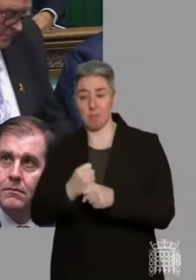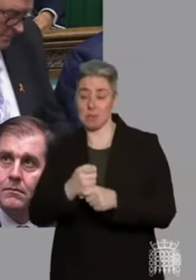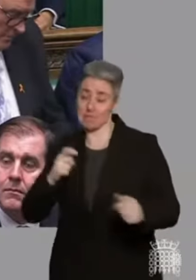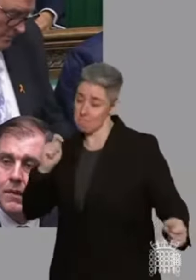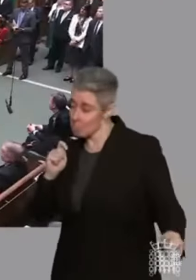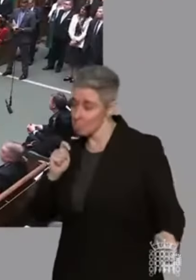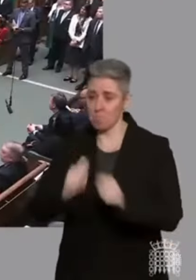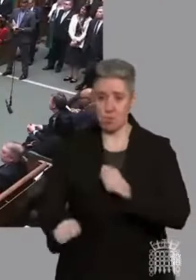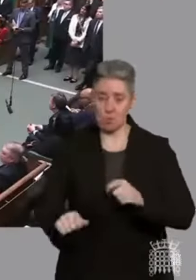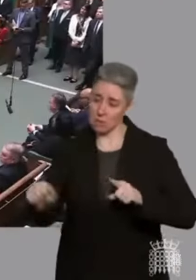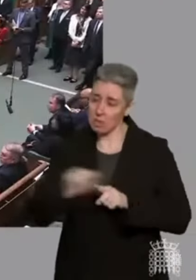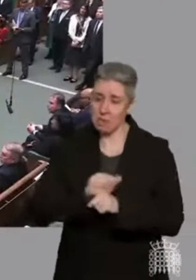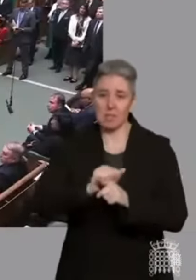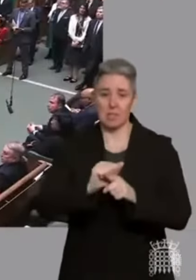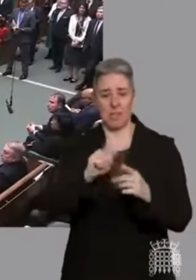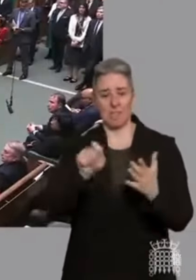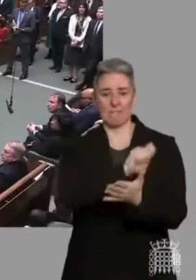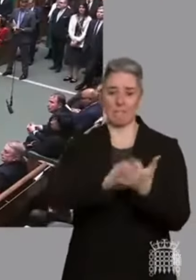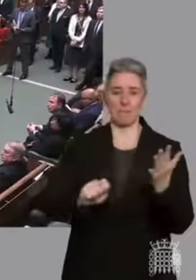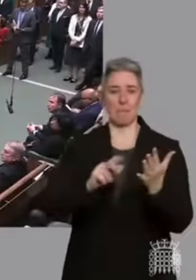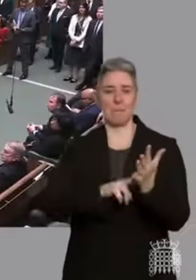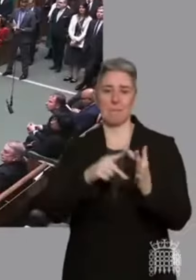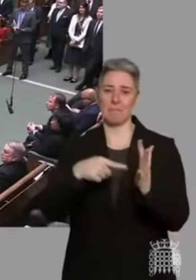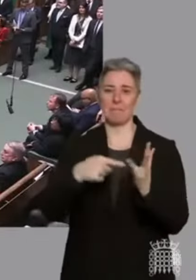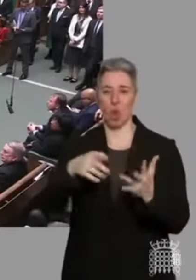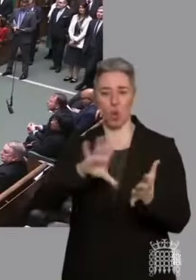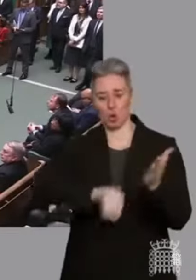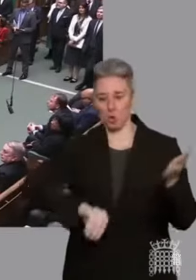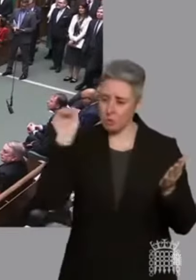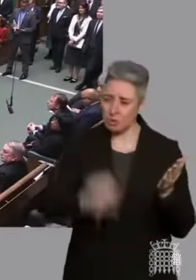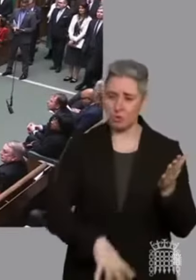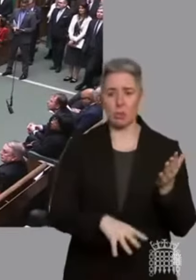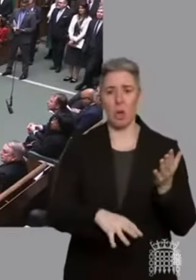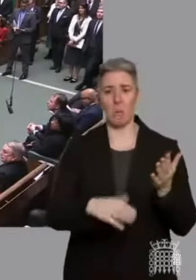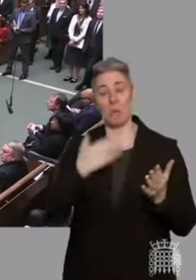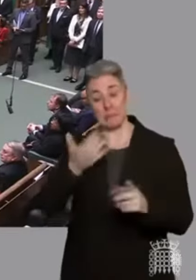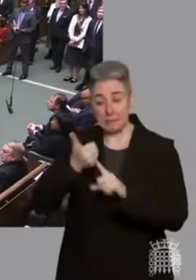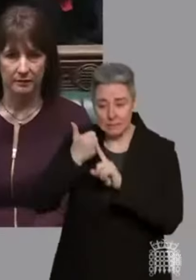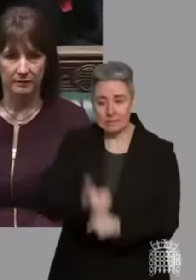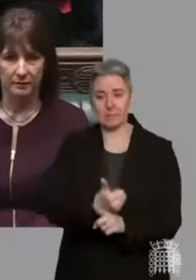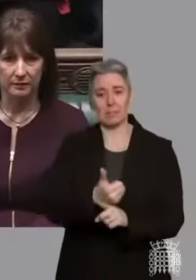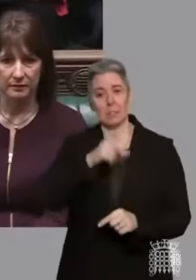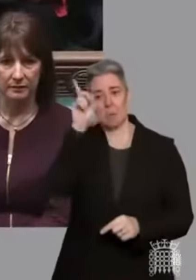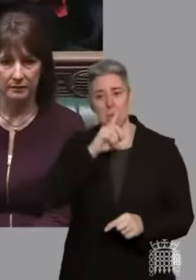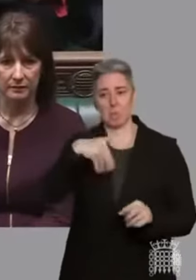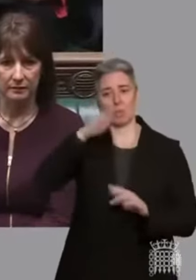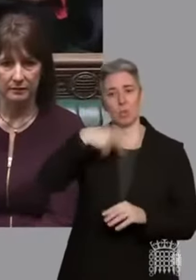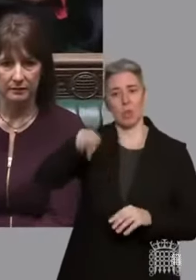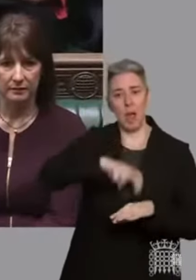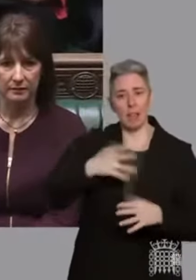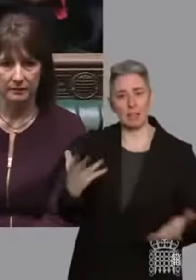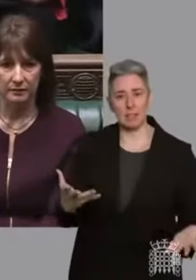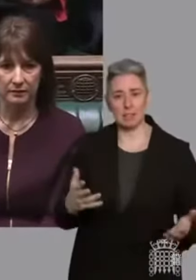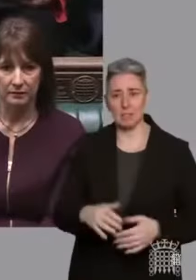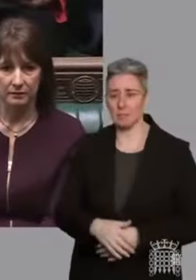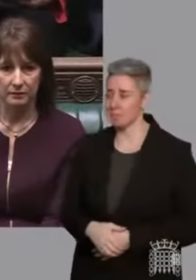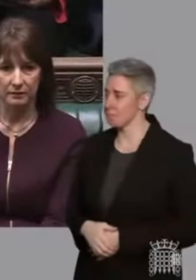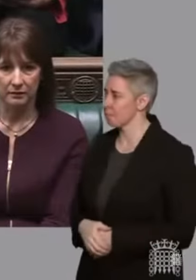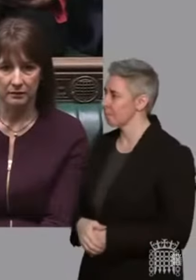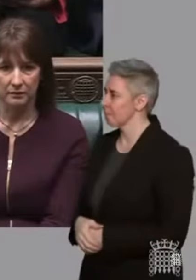Northern Ireland? Prime Minister. Mr. Speaker, since 1998, the Good Friday Agreement has delivered a far